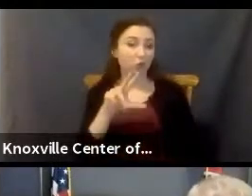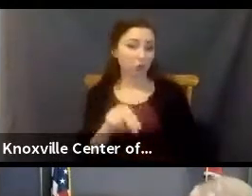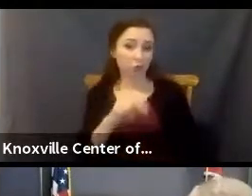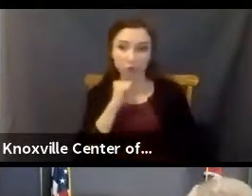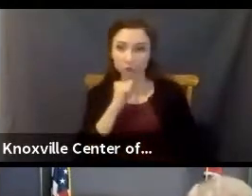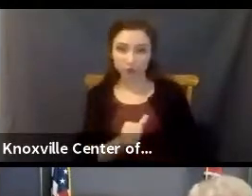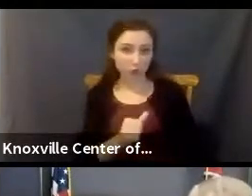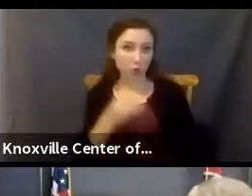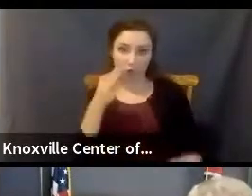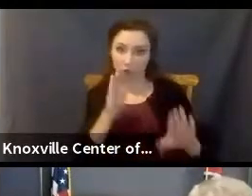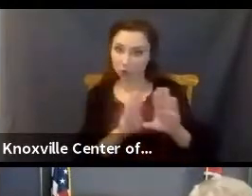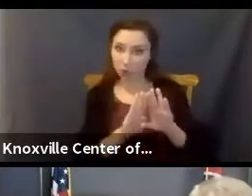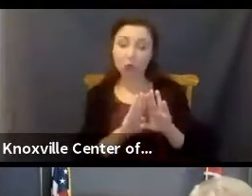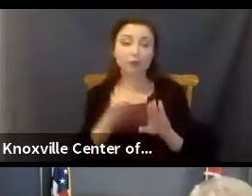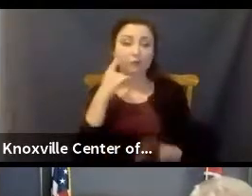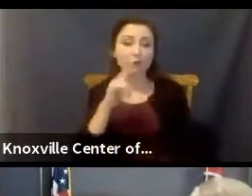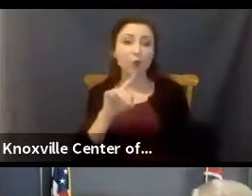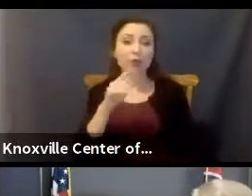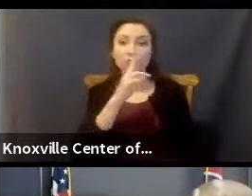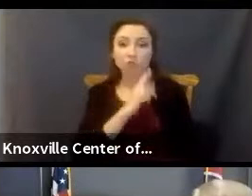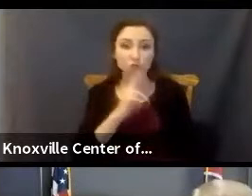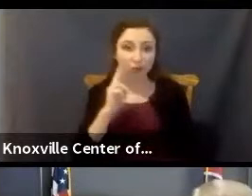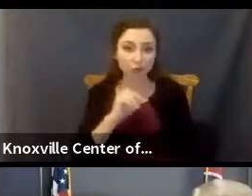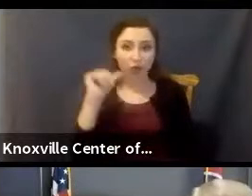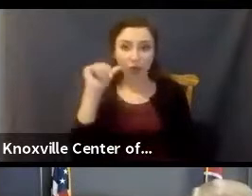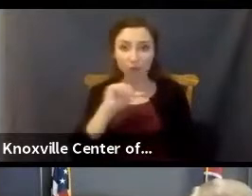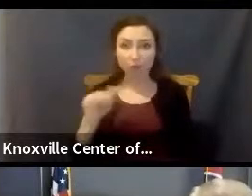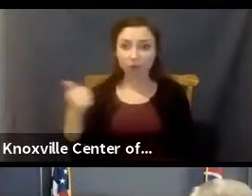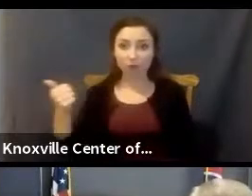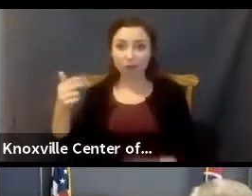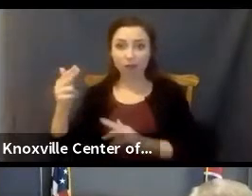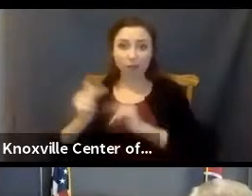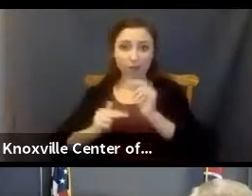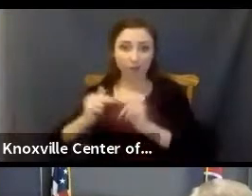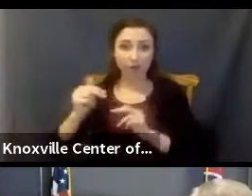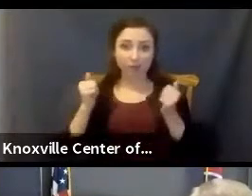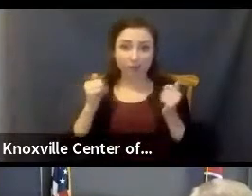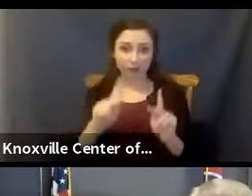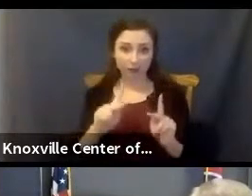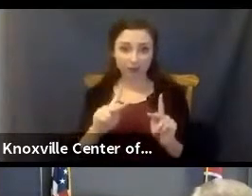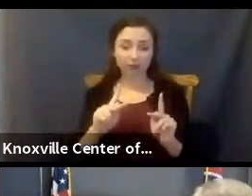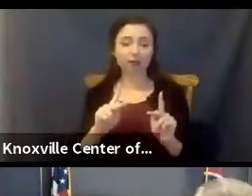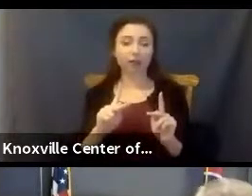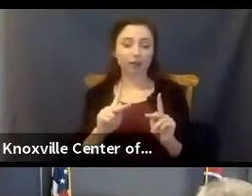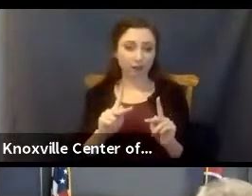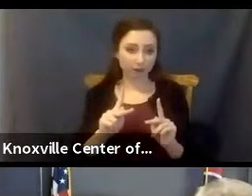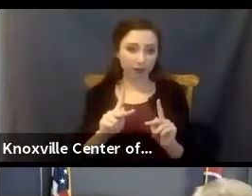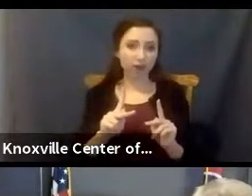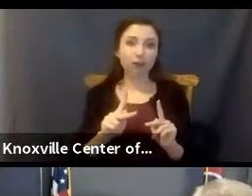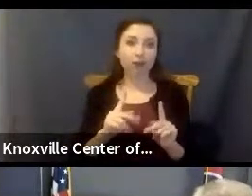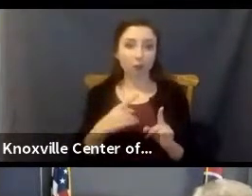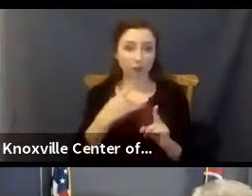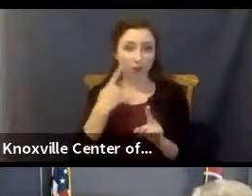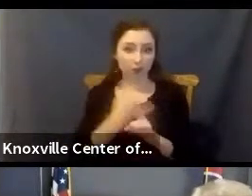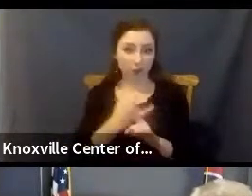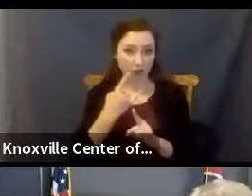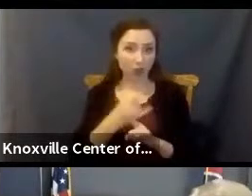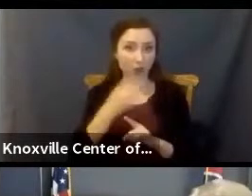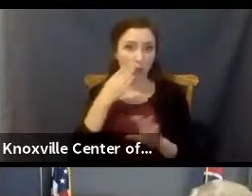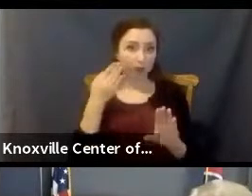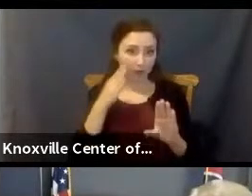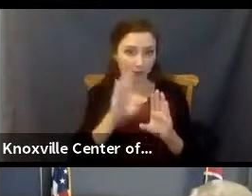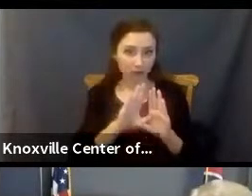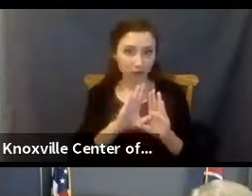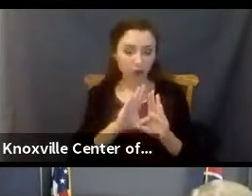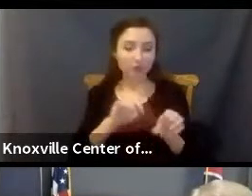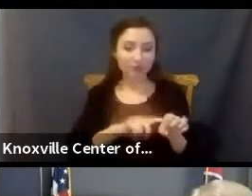restaurants, bars, and other establishments that allow brown bagging will close at 10 by what